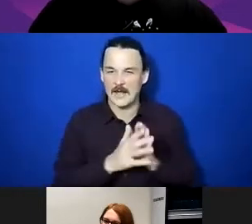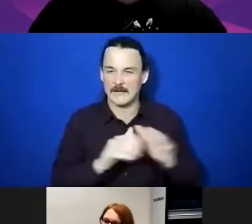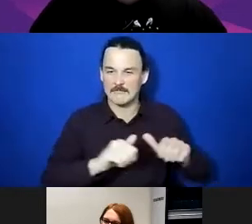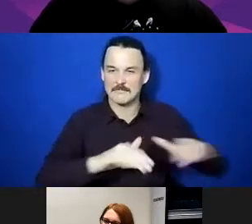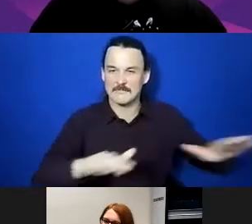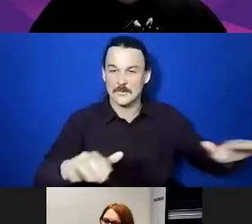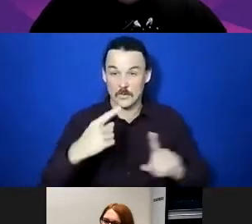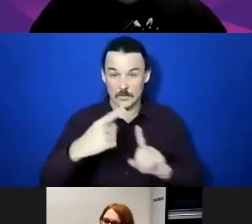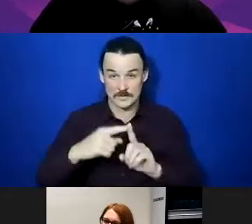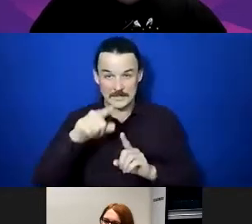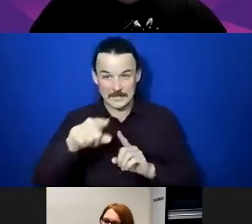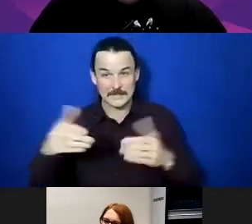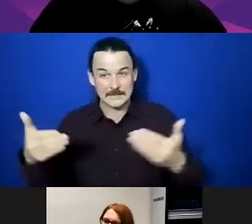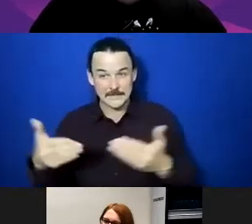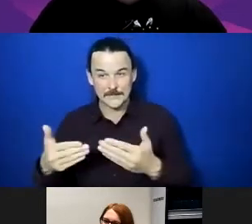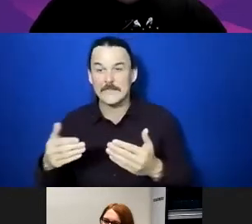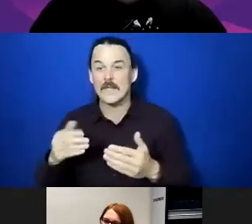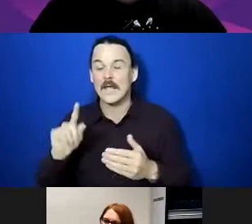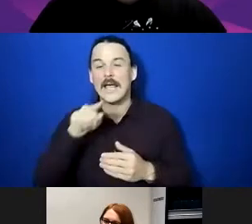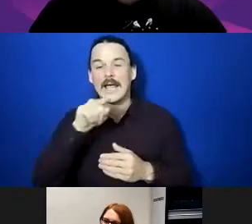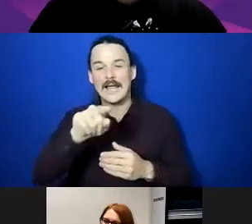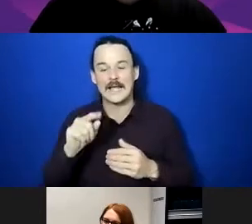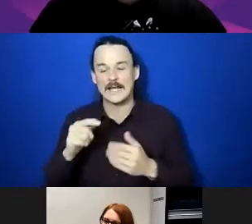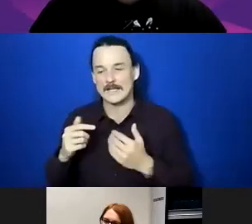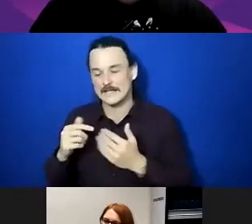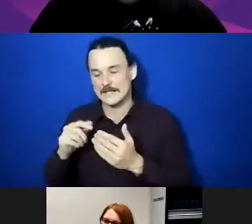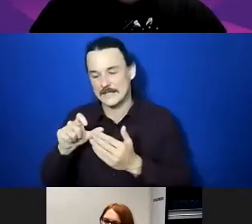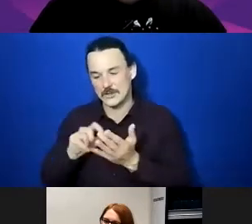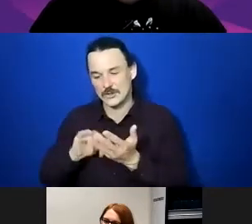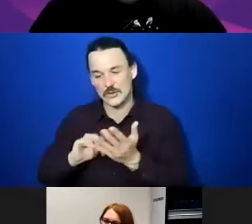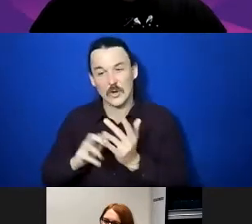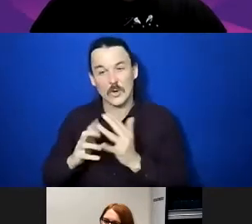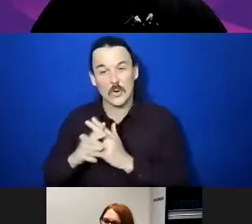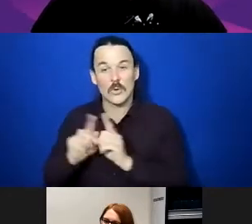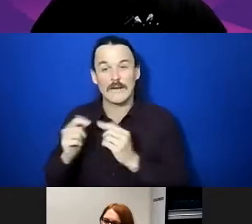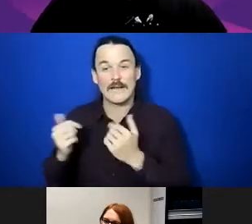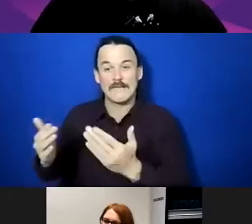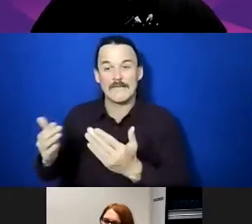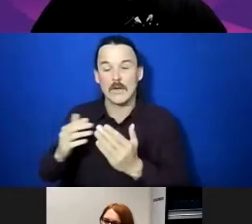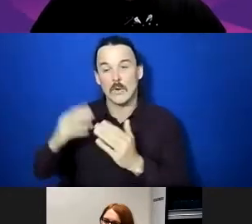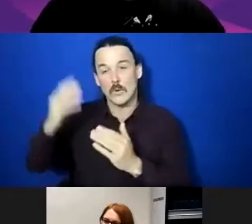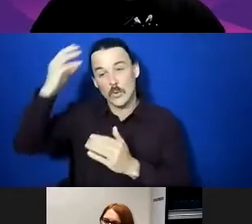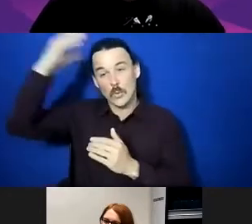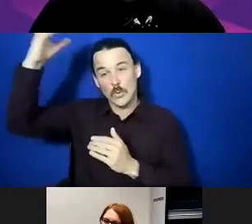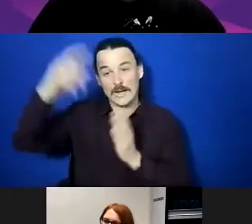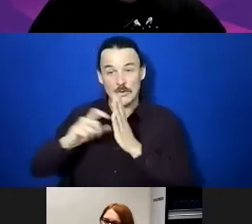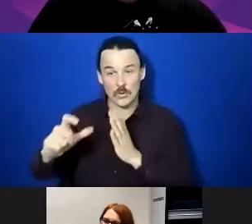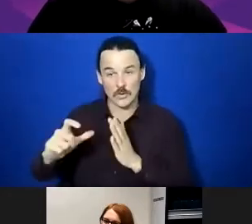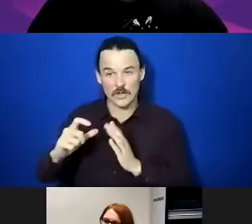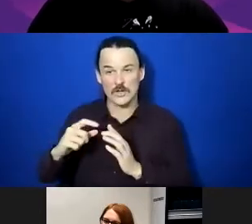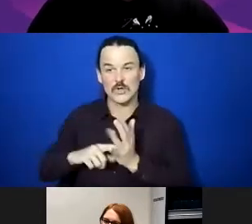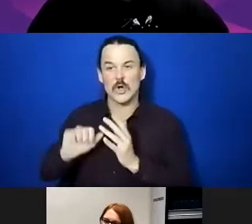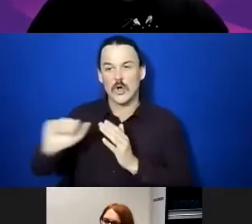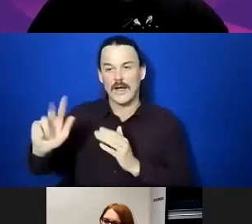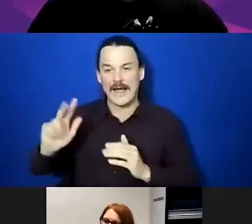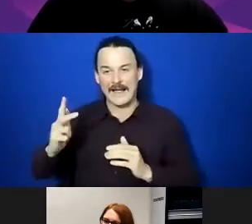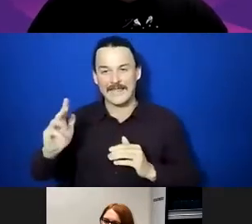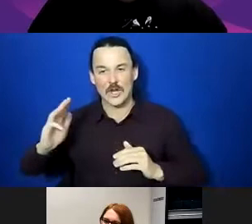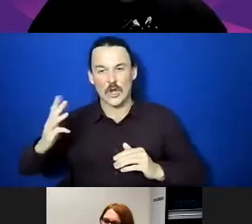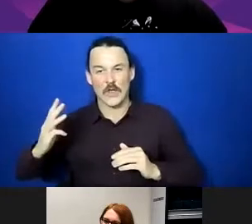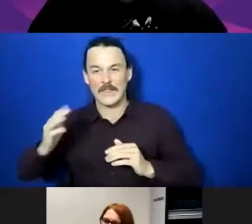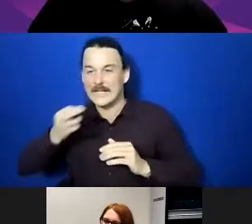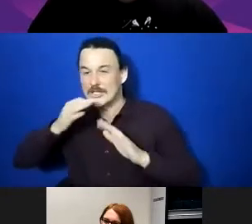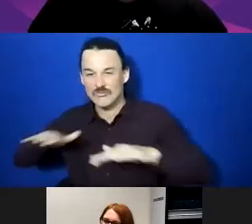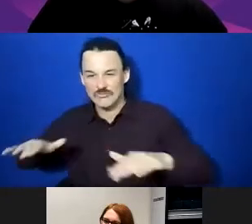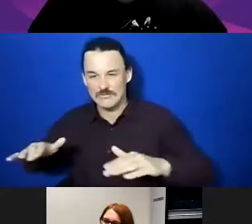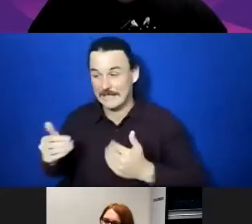Victoria during the births of her 8th and 9th children. Okay, so that's the end of the overview. And there should be